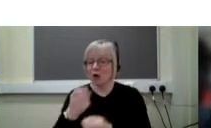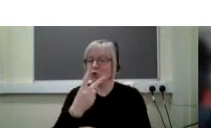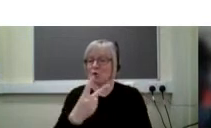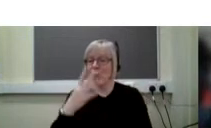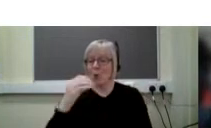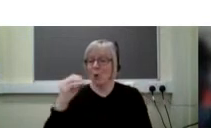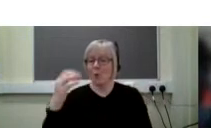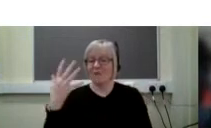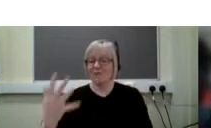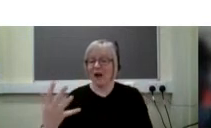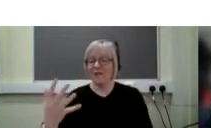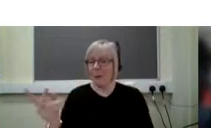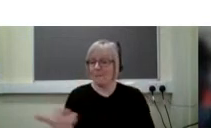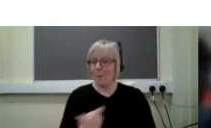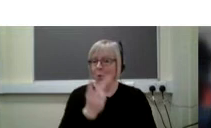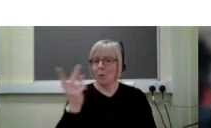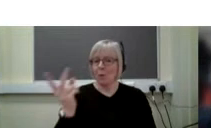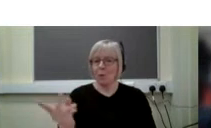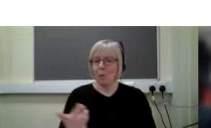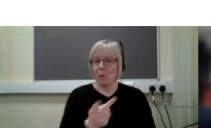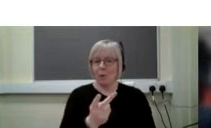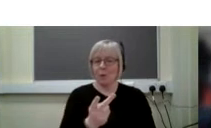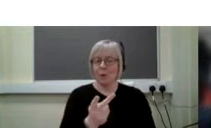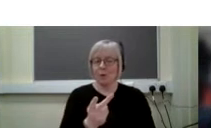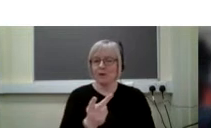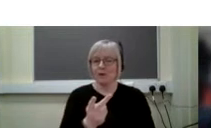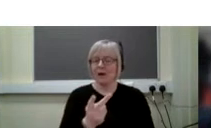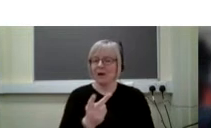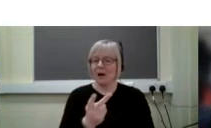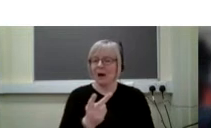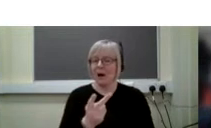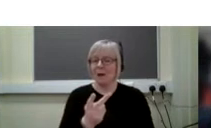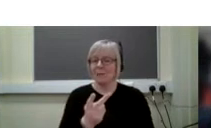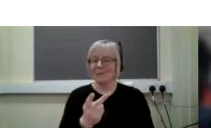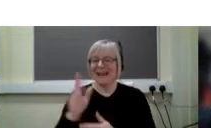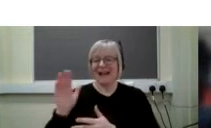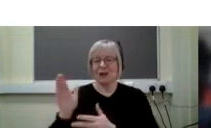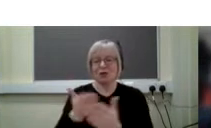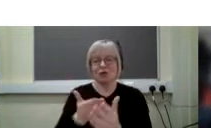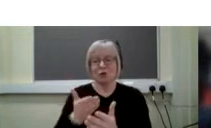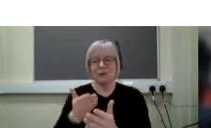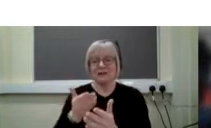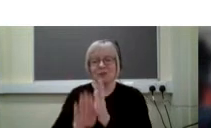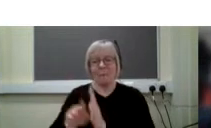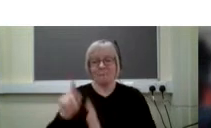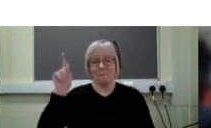basically governed the activities that government introduced